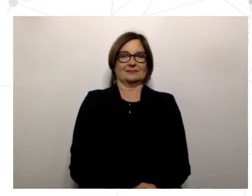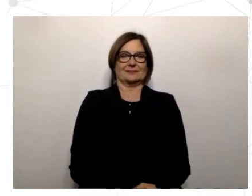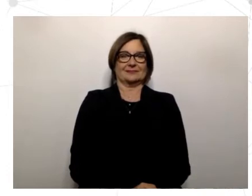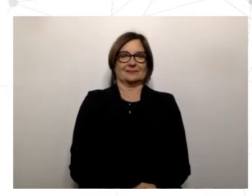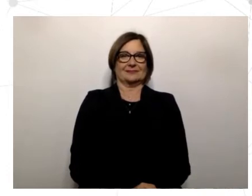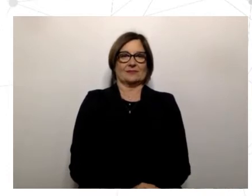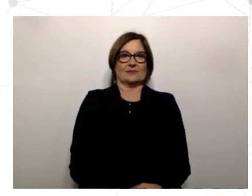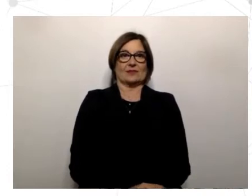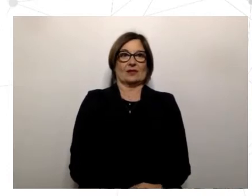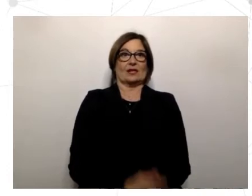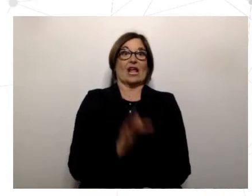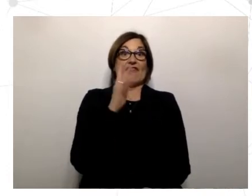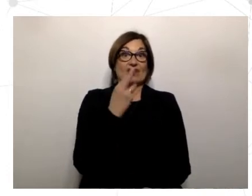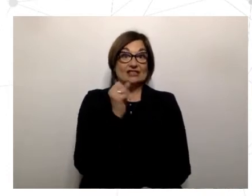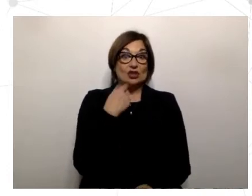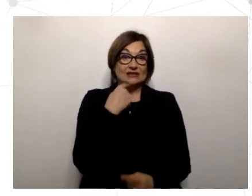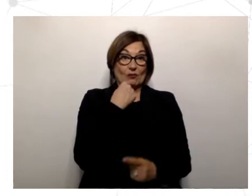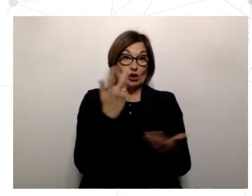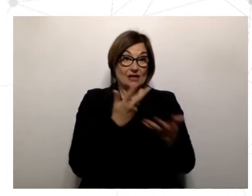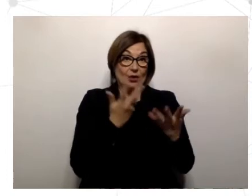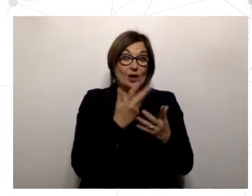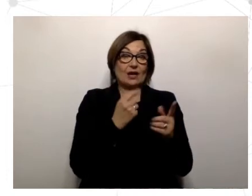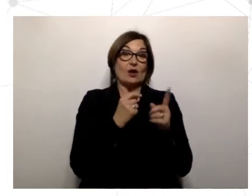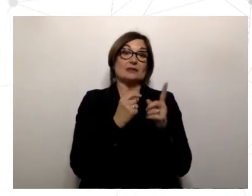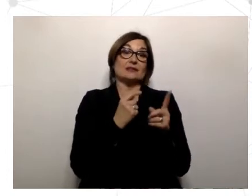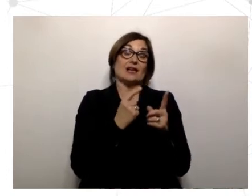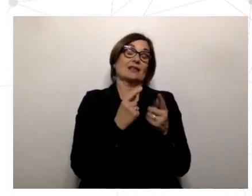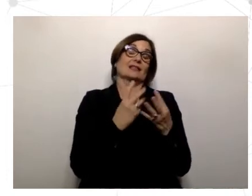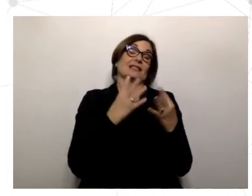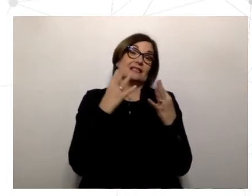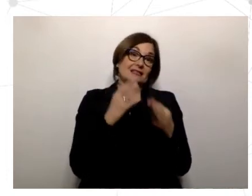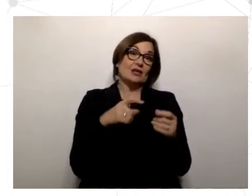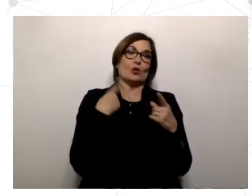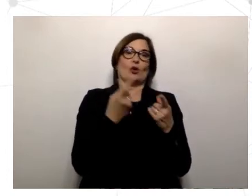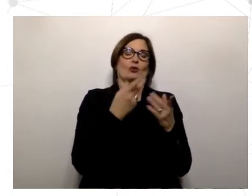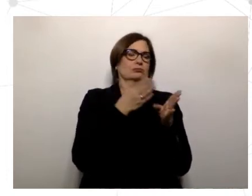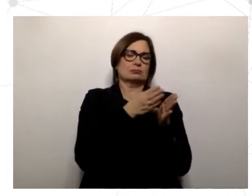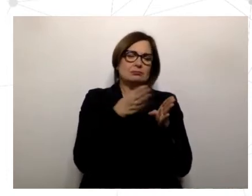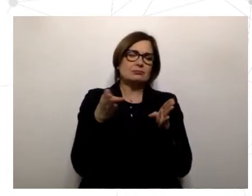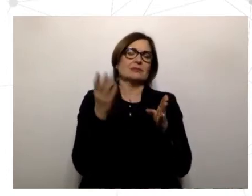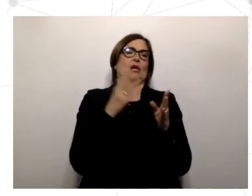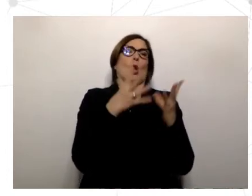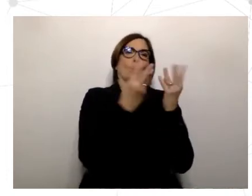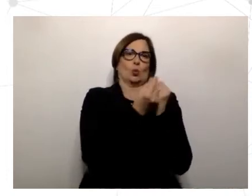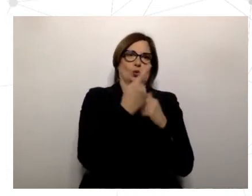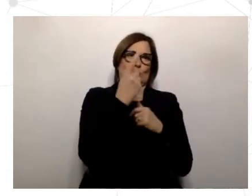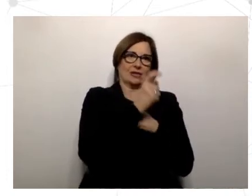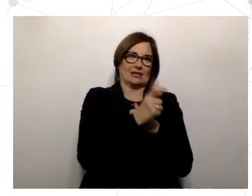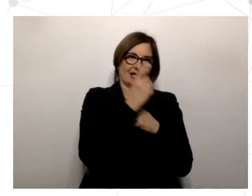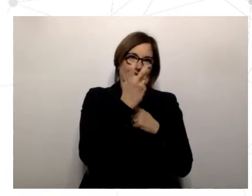Francesca, se vuoi dire che sicuramente anche attraverso tutti i canali, attraverso l'Unione,